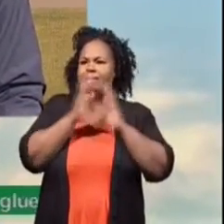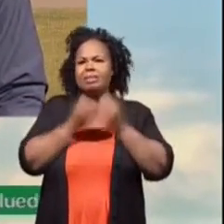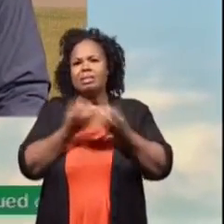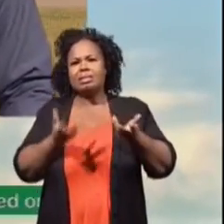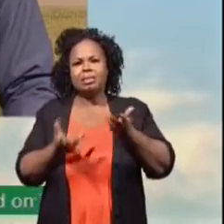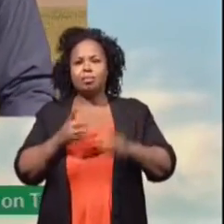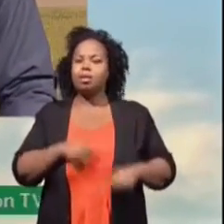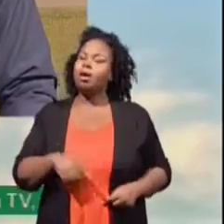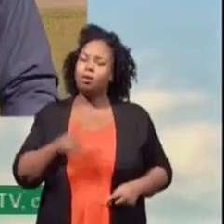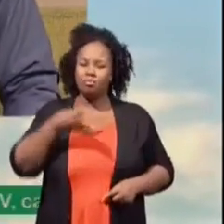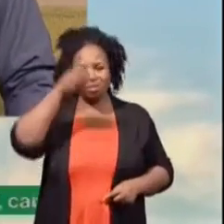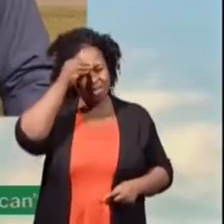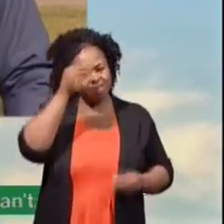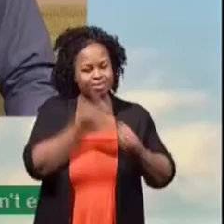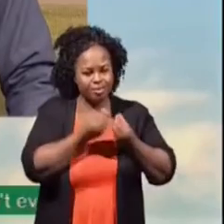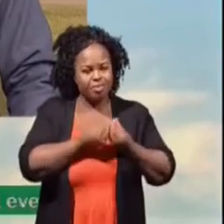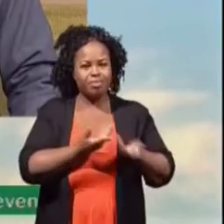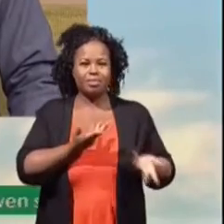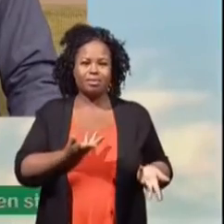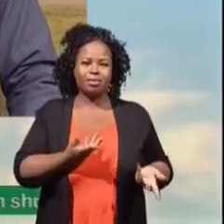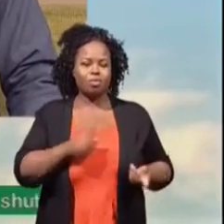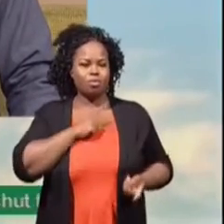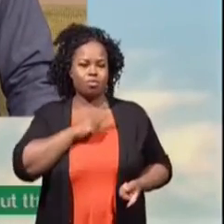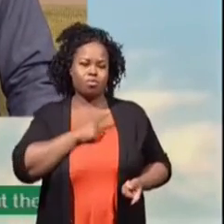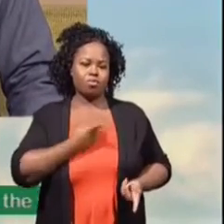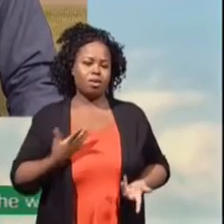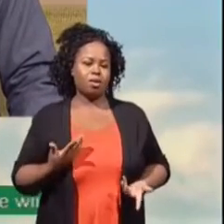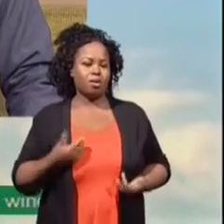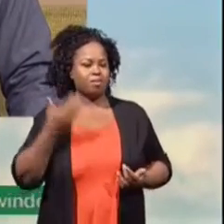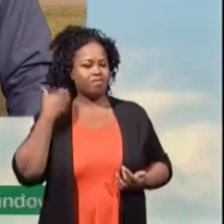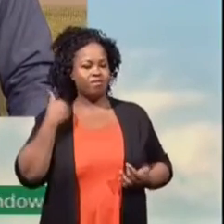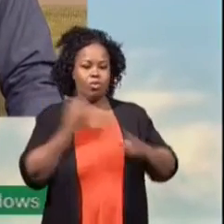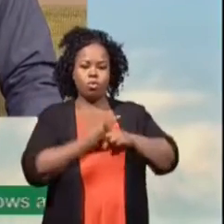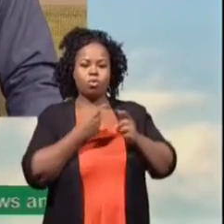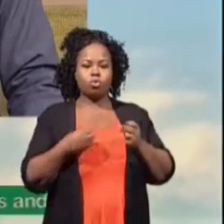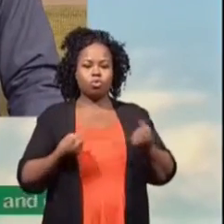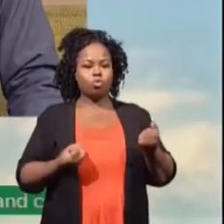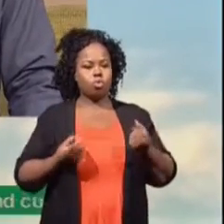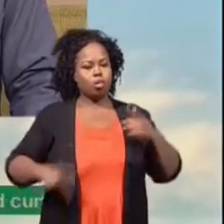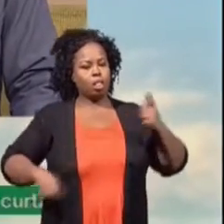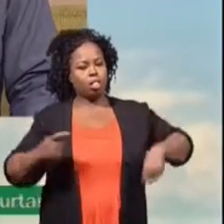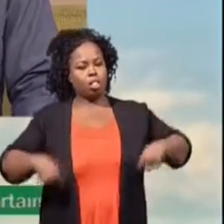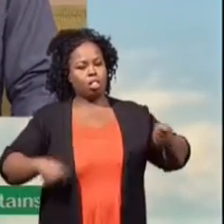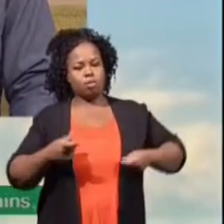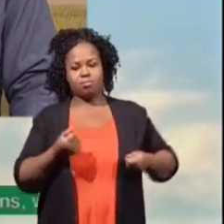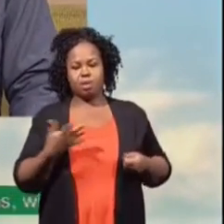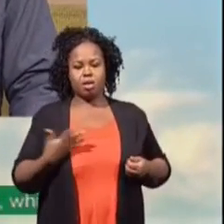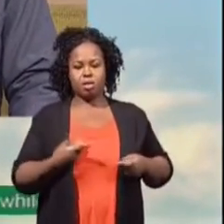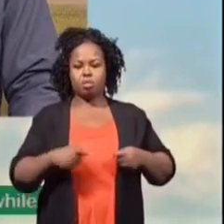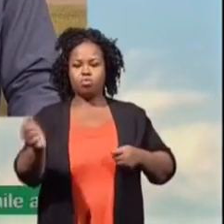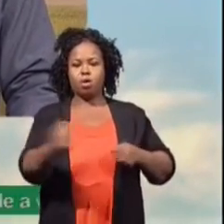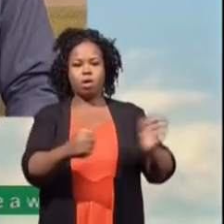and you need to learn something. Okay. Now, we used to spend so much money.